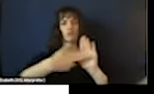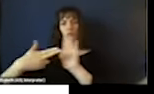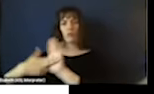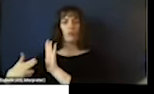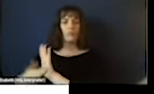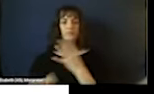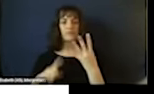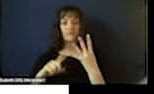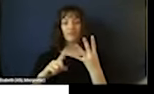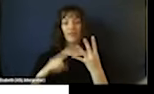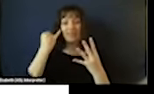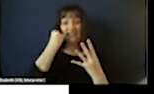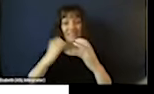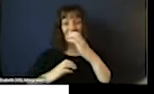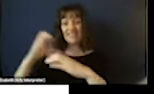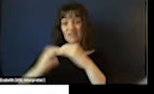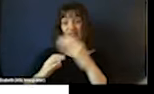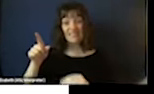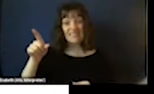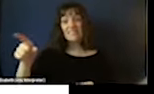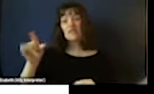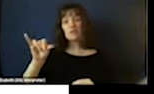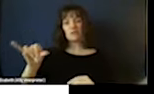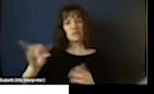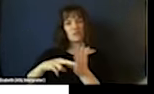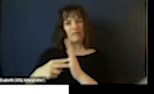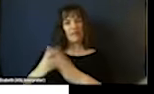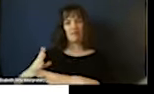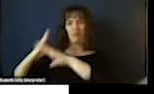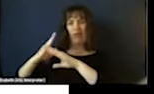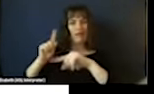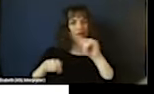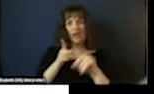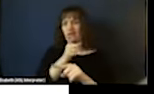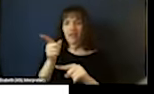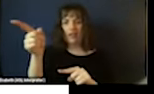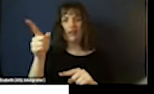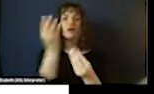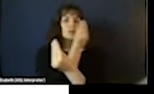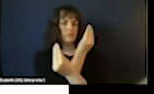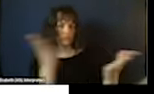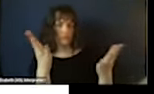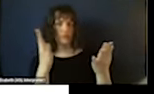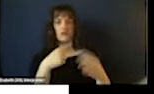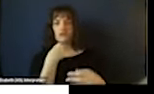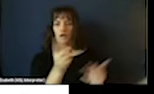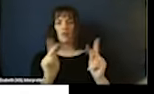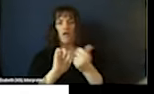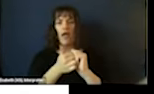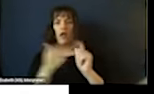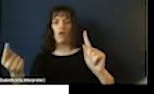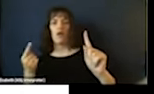give individuals to figure out how they're going to change their routine if needed. Have a clear protocol of how to